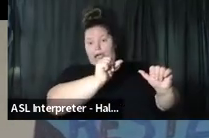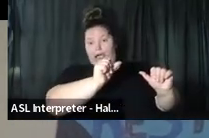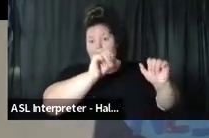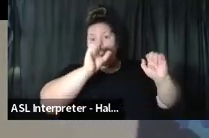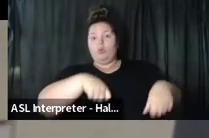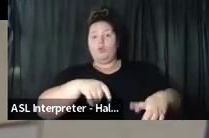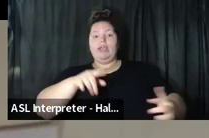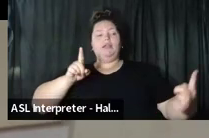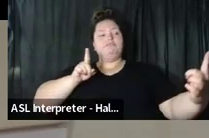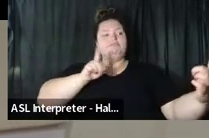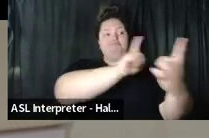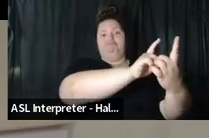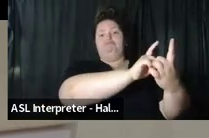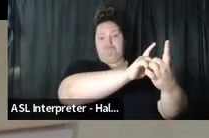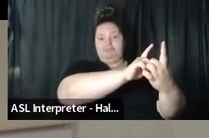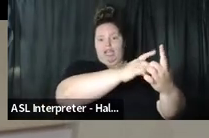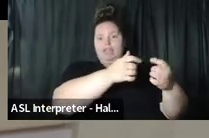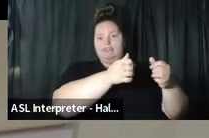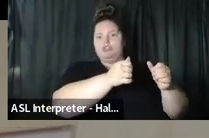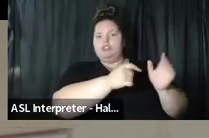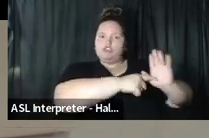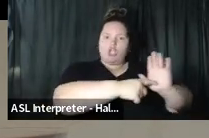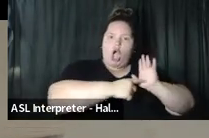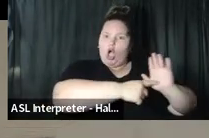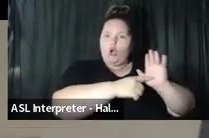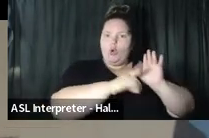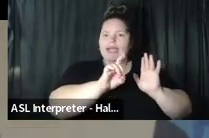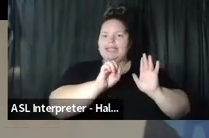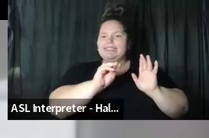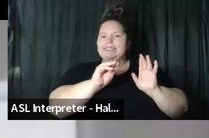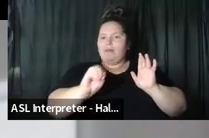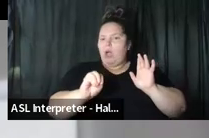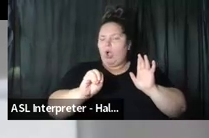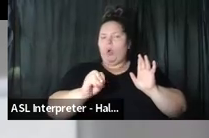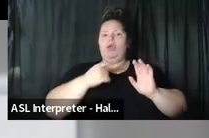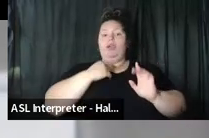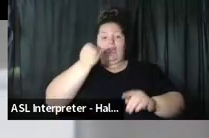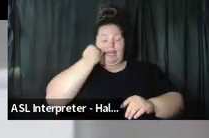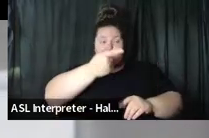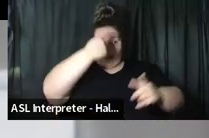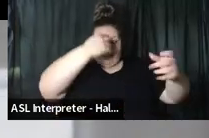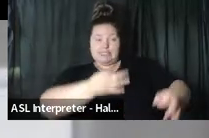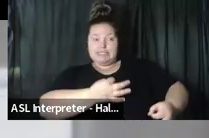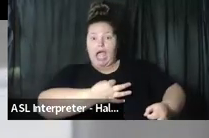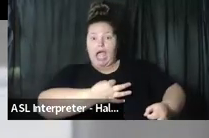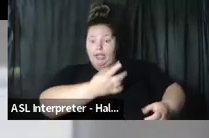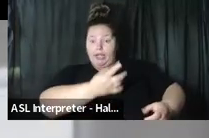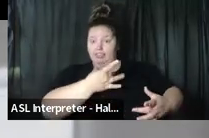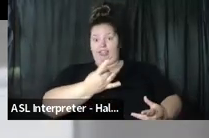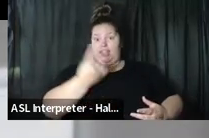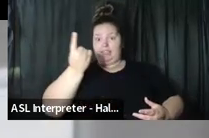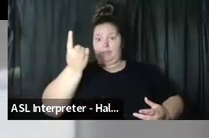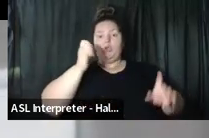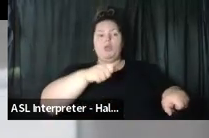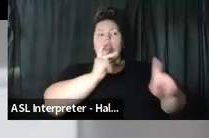come to us, whatever works best. And then if they decide that they like something, we can loan it to them, most times on a